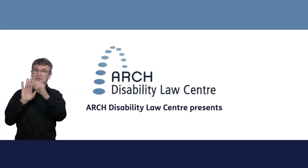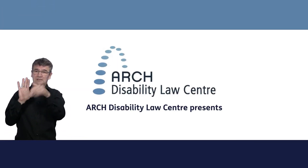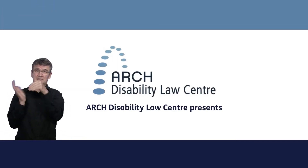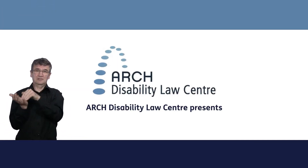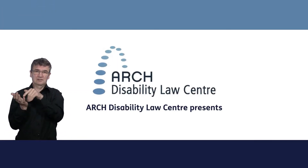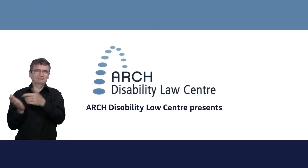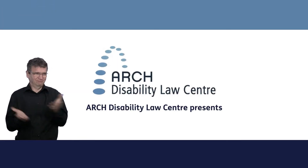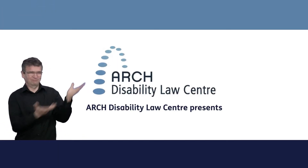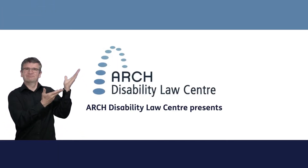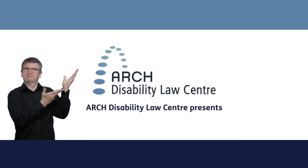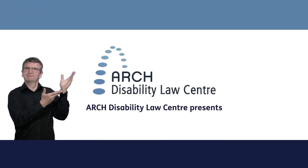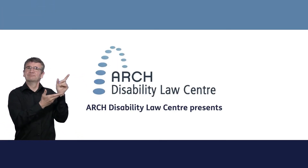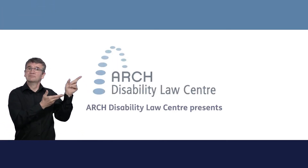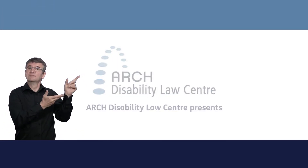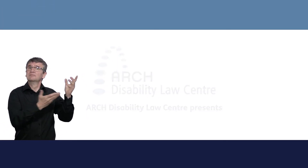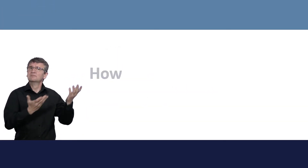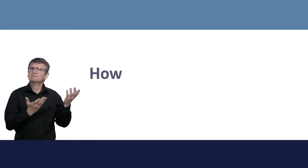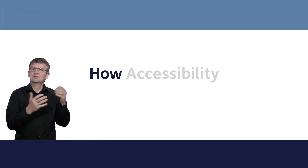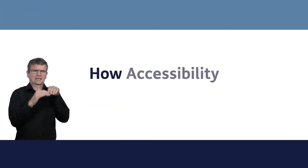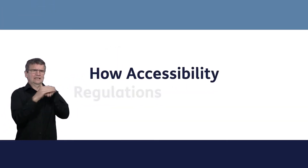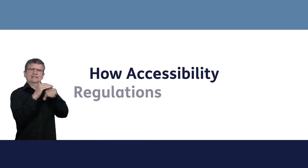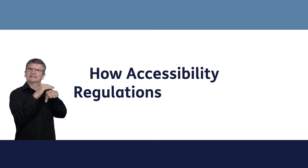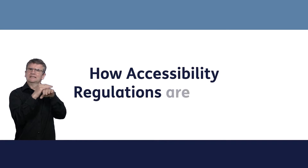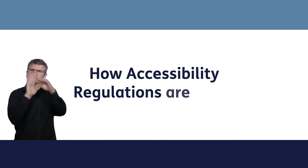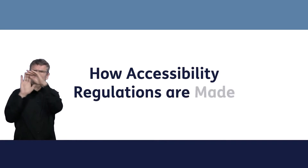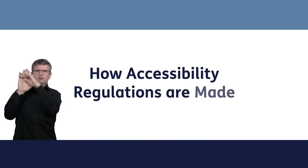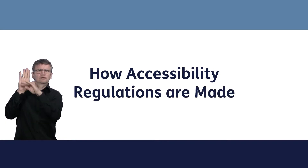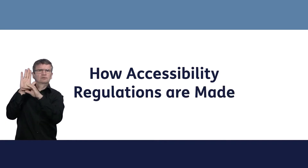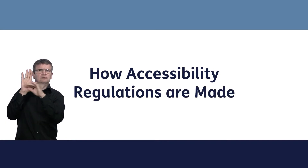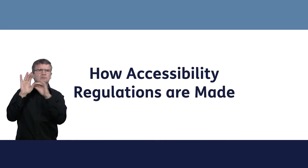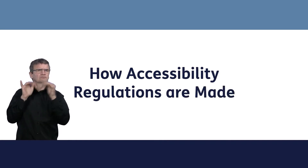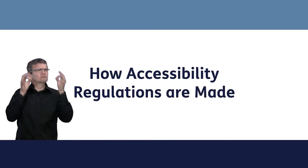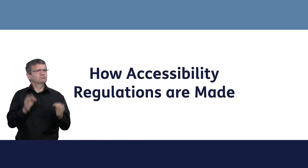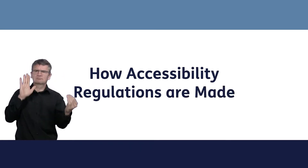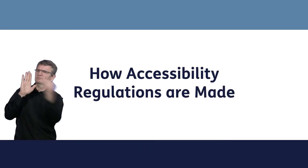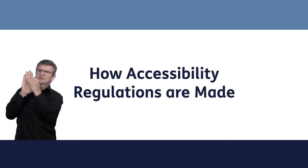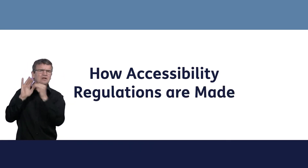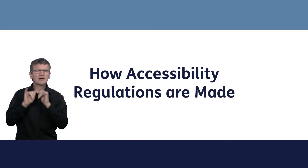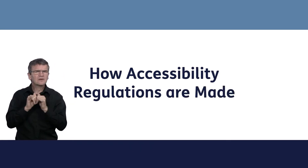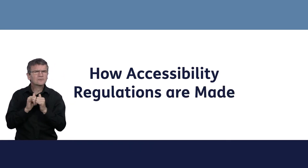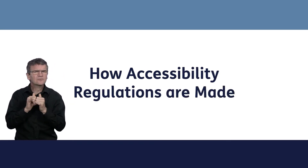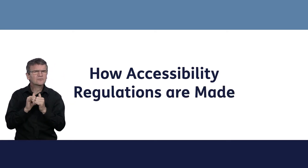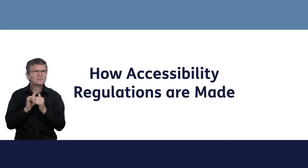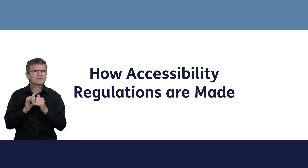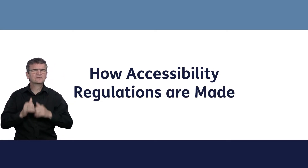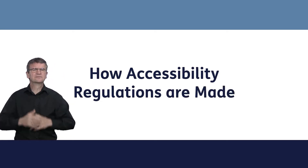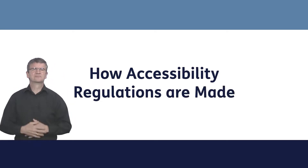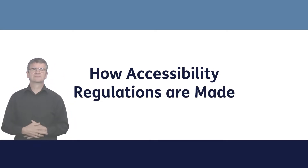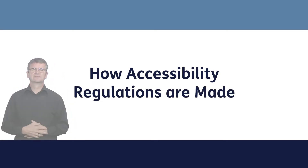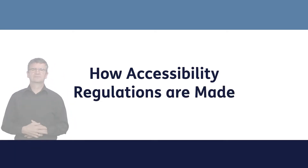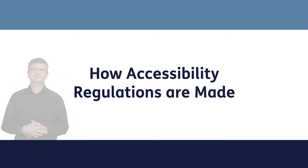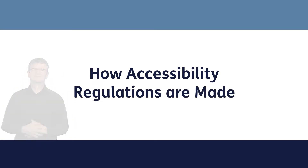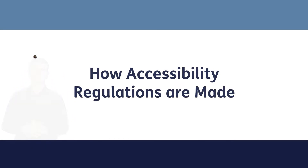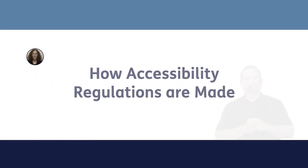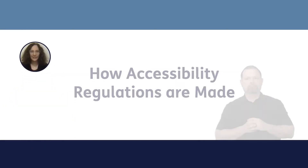Arch Disability Law Center presents How Accessibility Regulations Are Made.